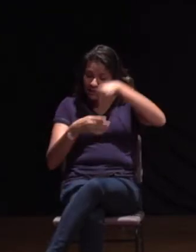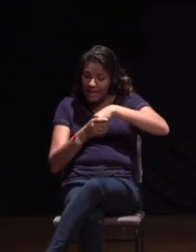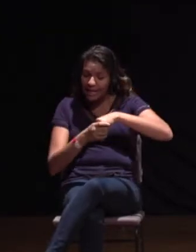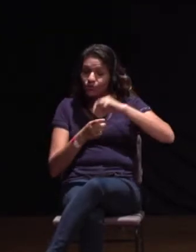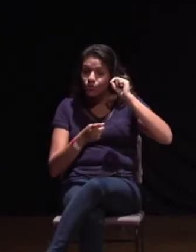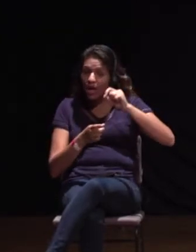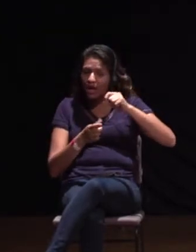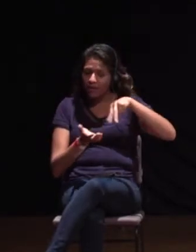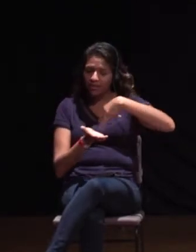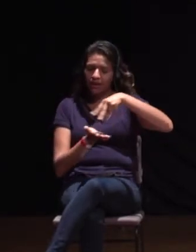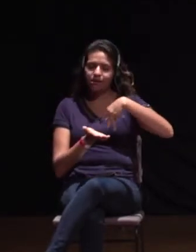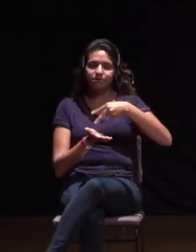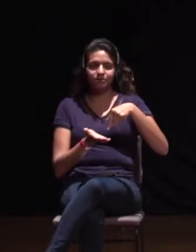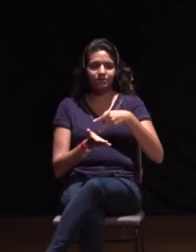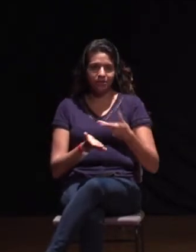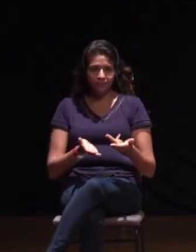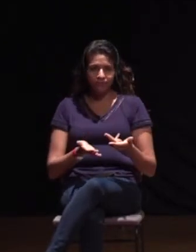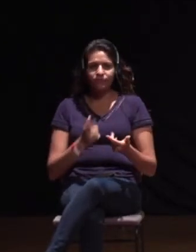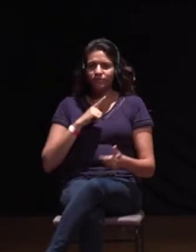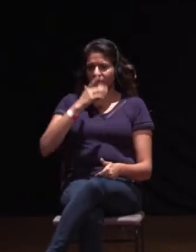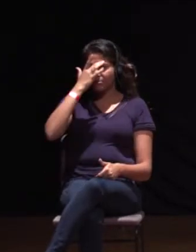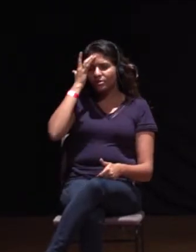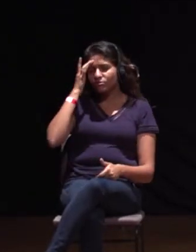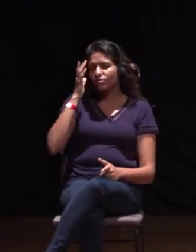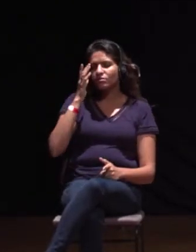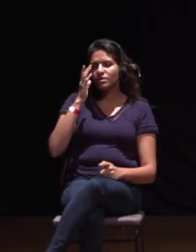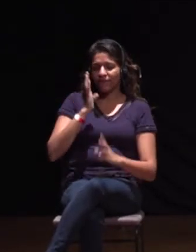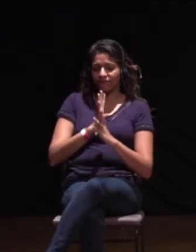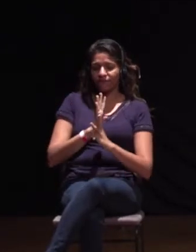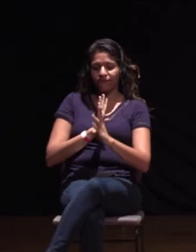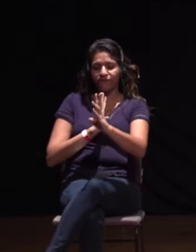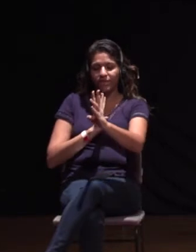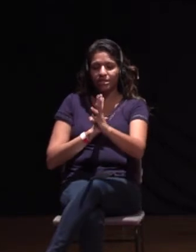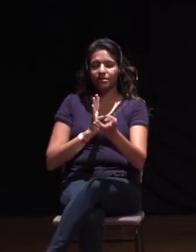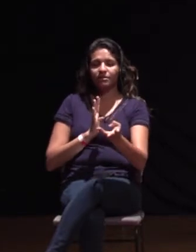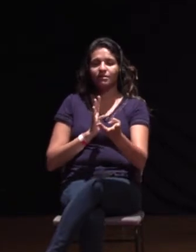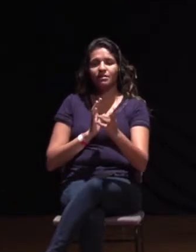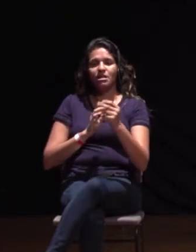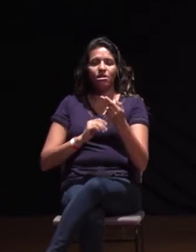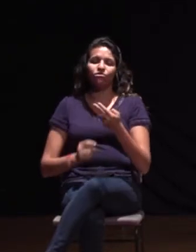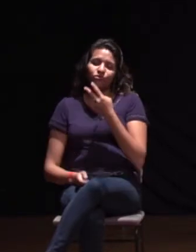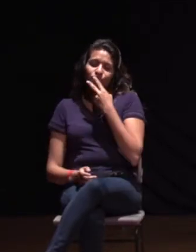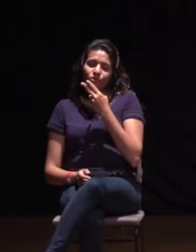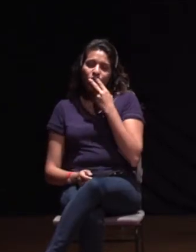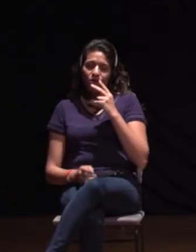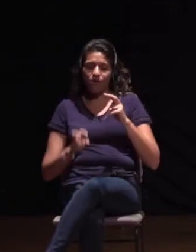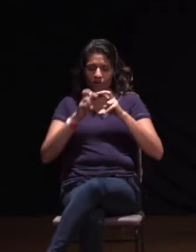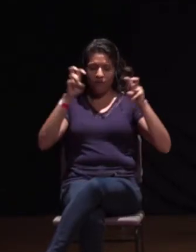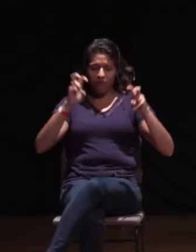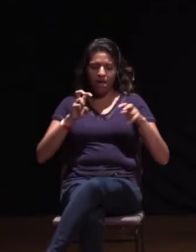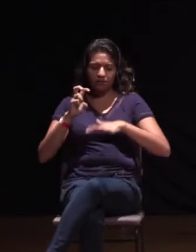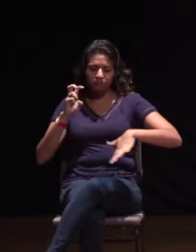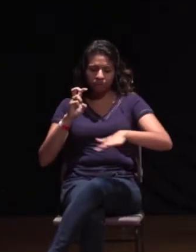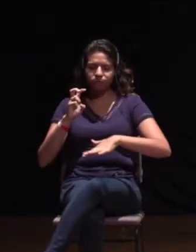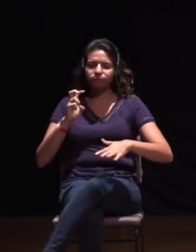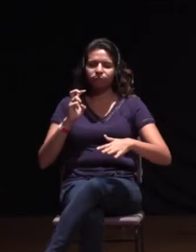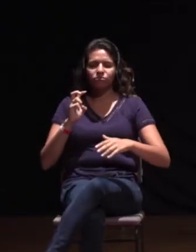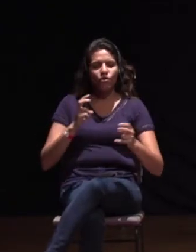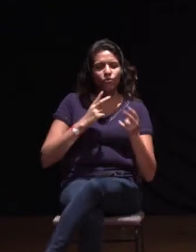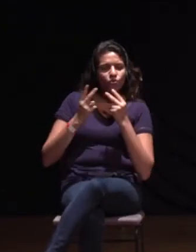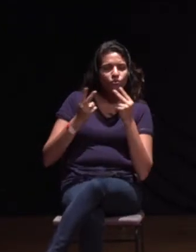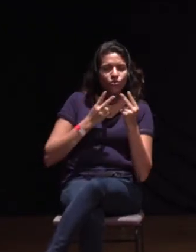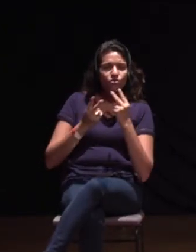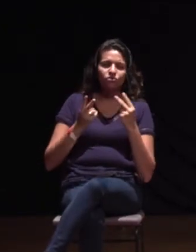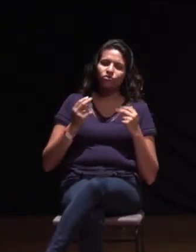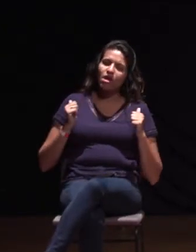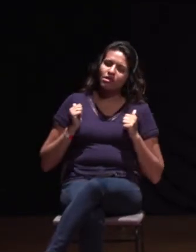see people either queuing or just having a cigarette or eating something or just chilling in the downstairs or